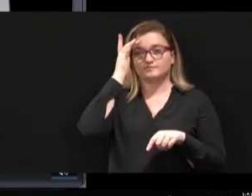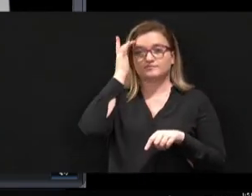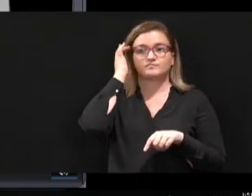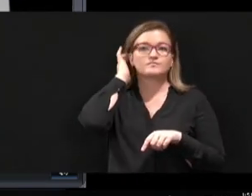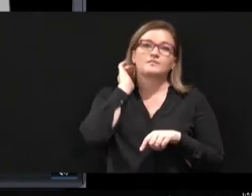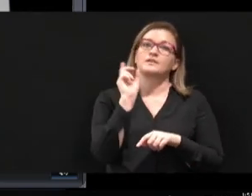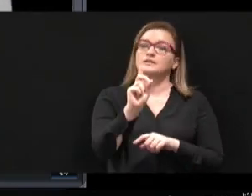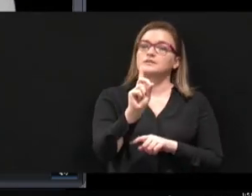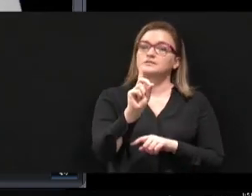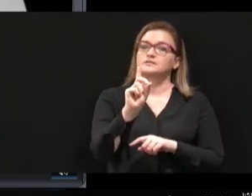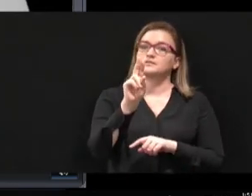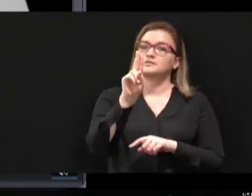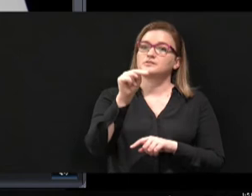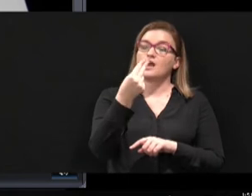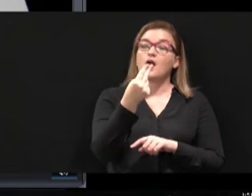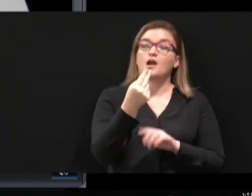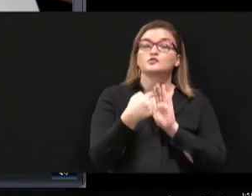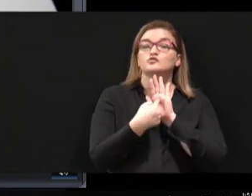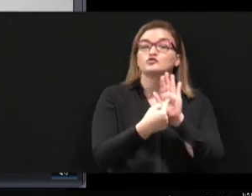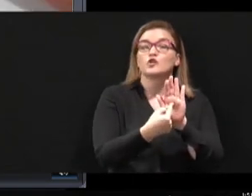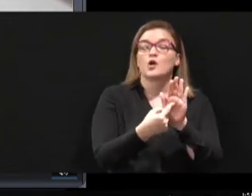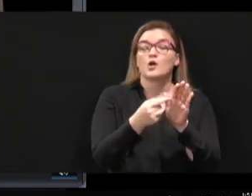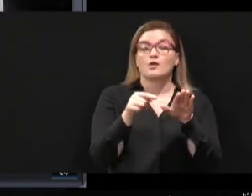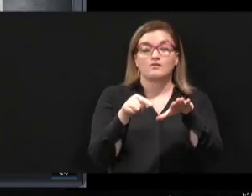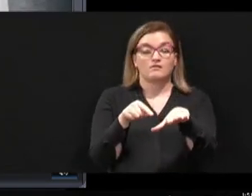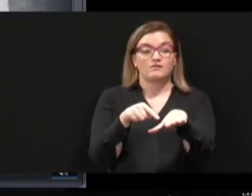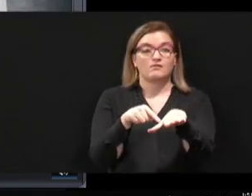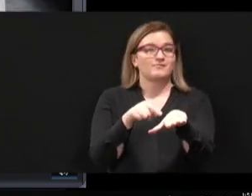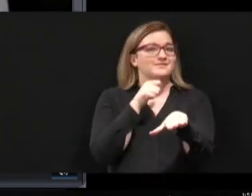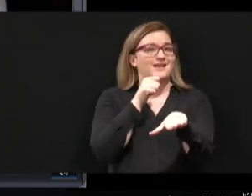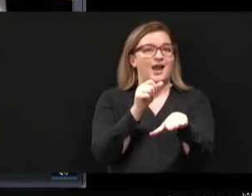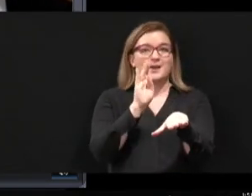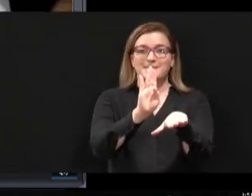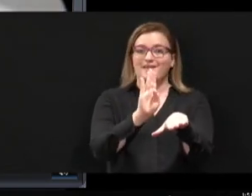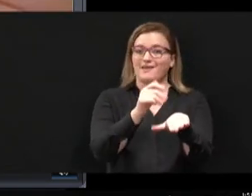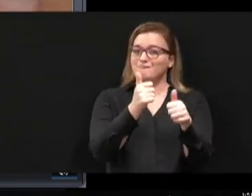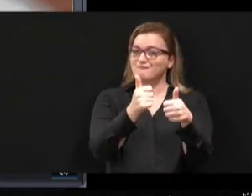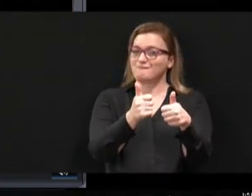D. Show me. That's not a B. Good.